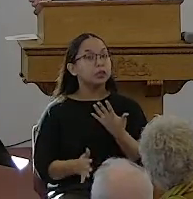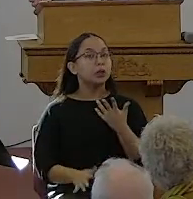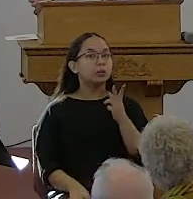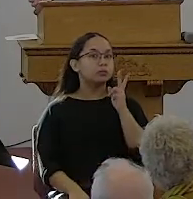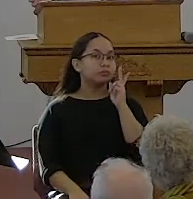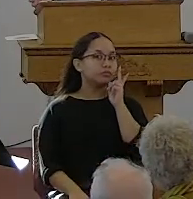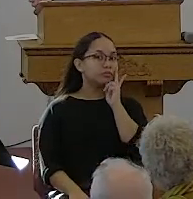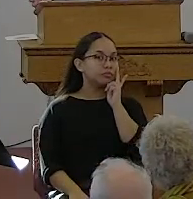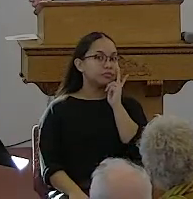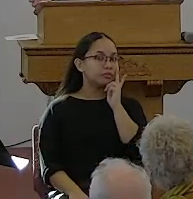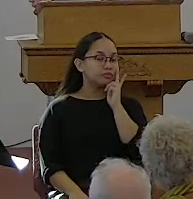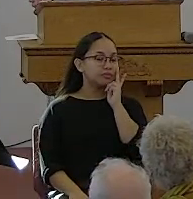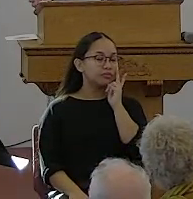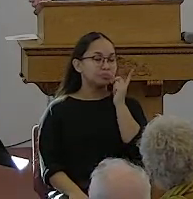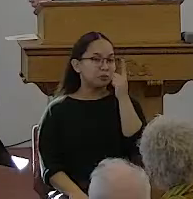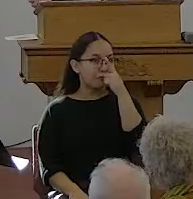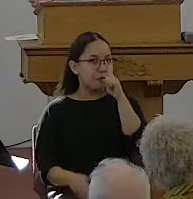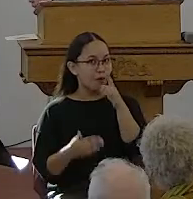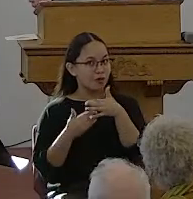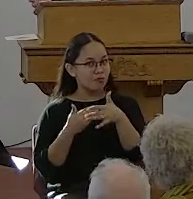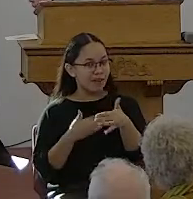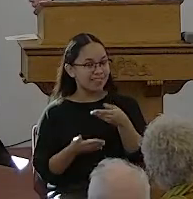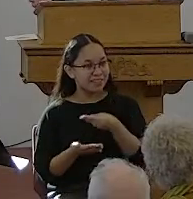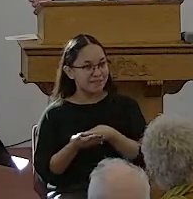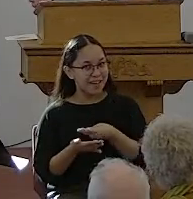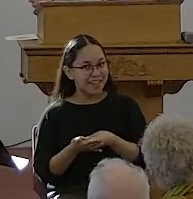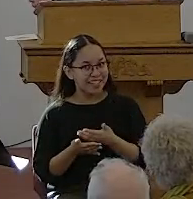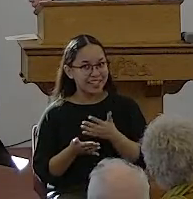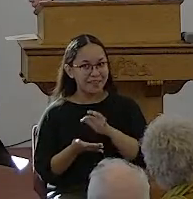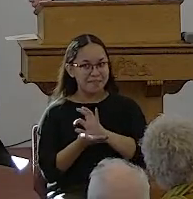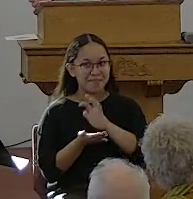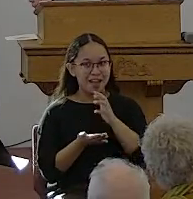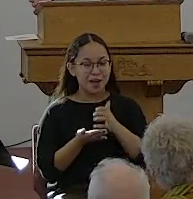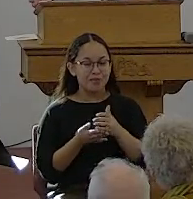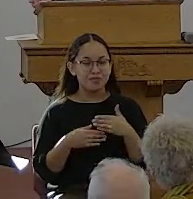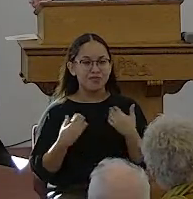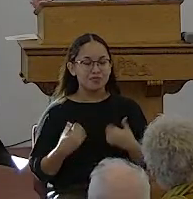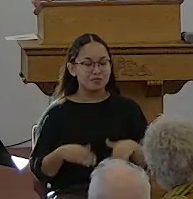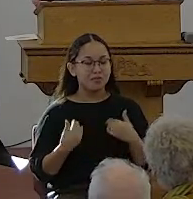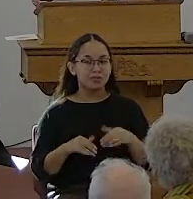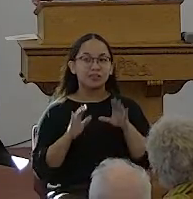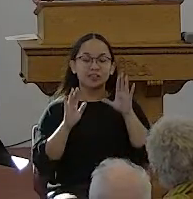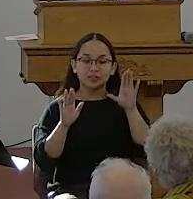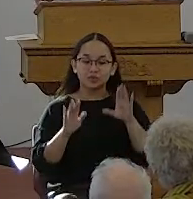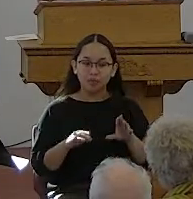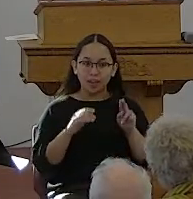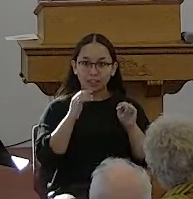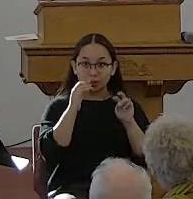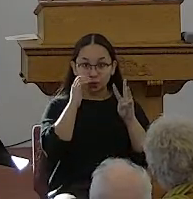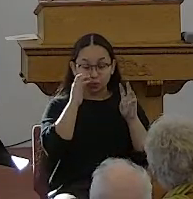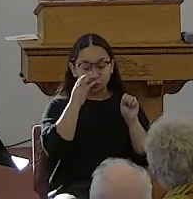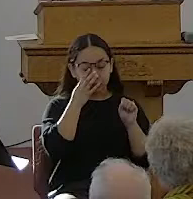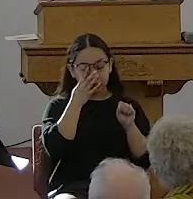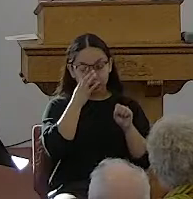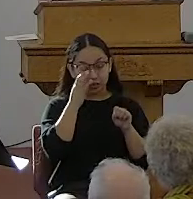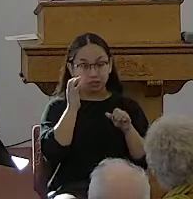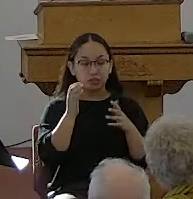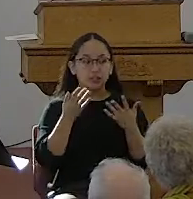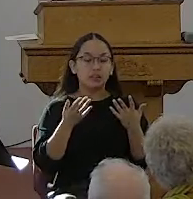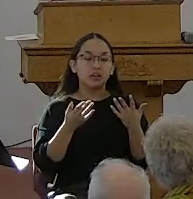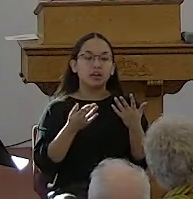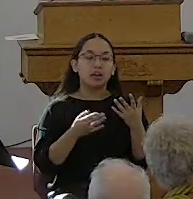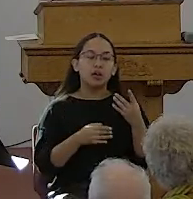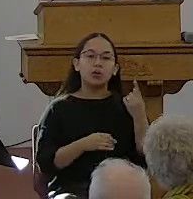for the rest." That's fantastic news. And we light one